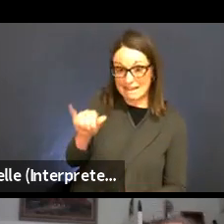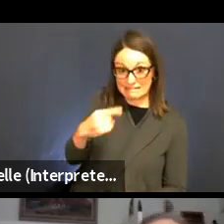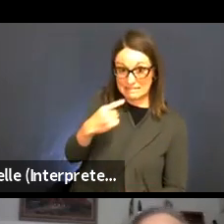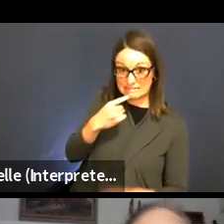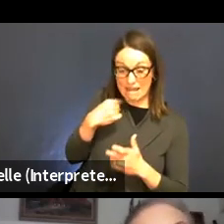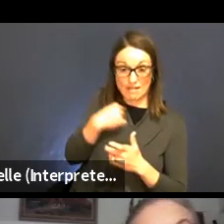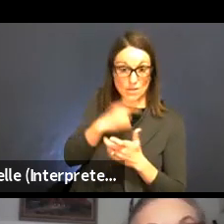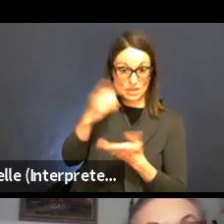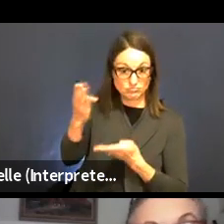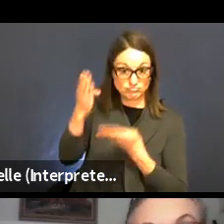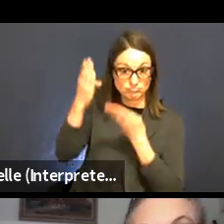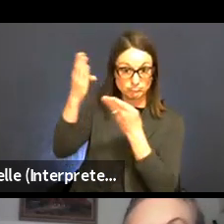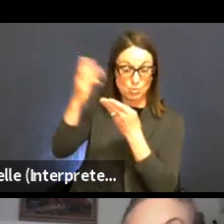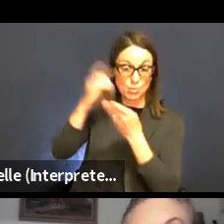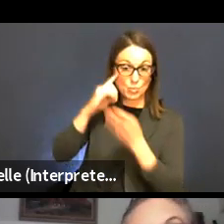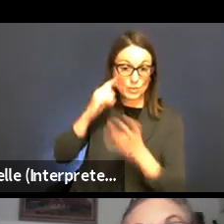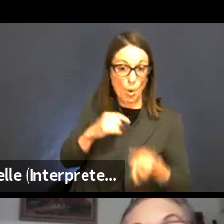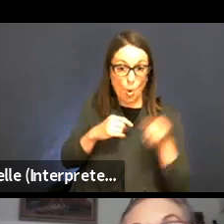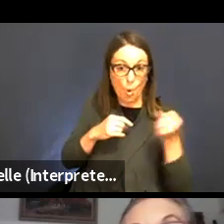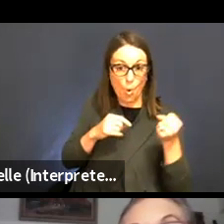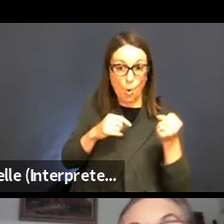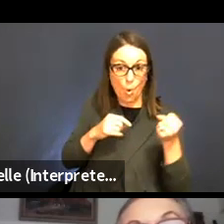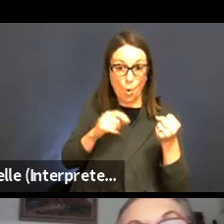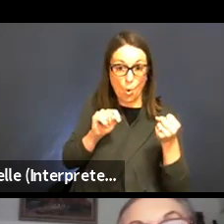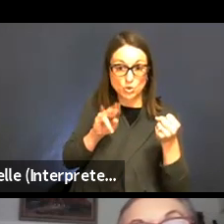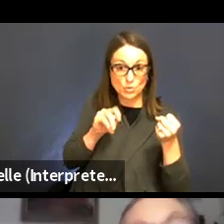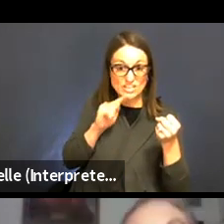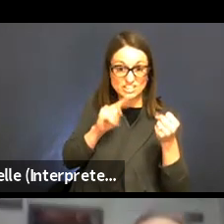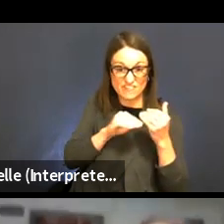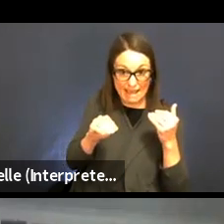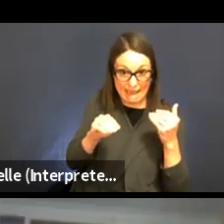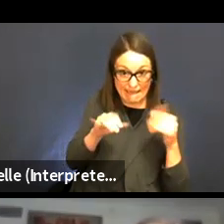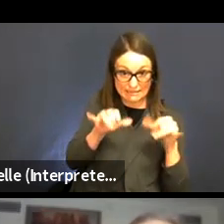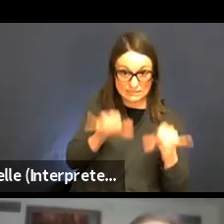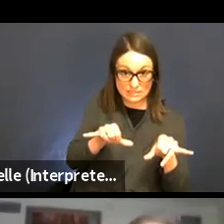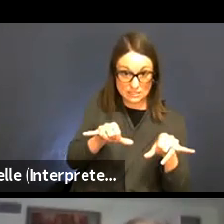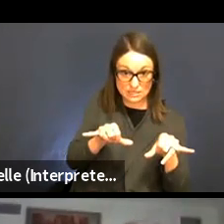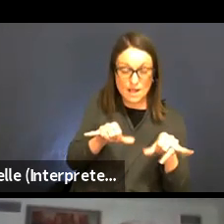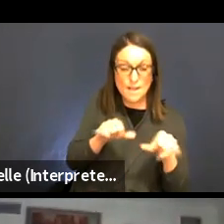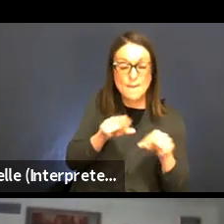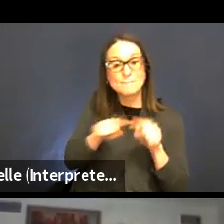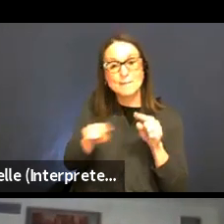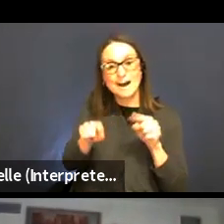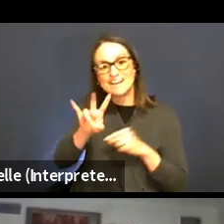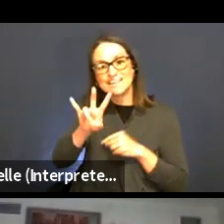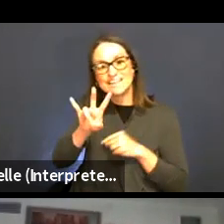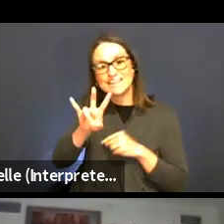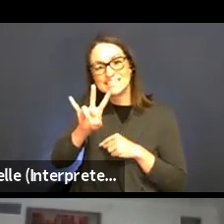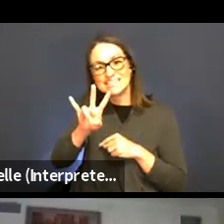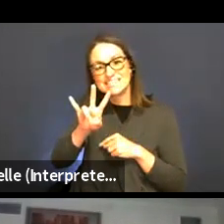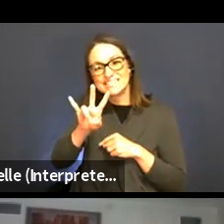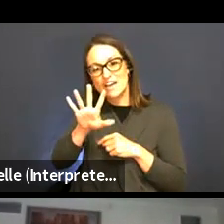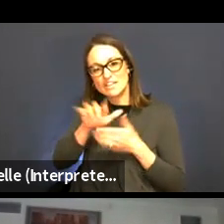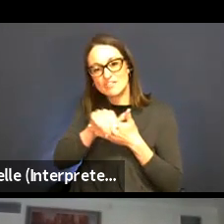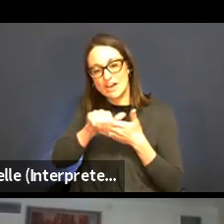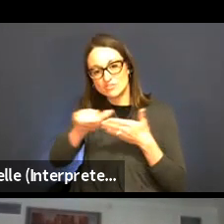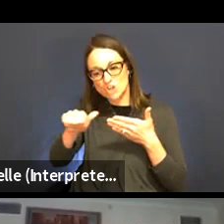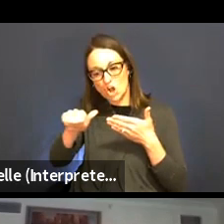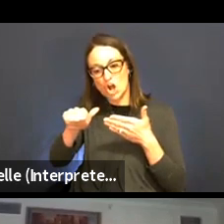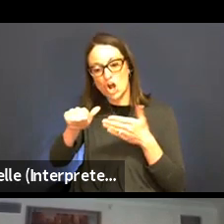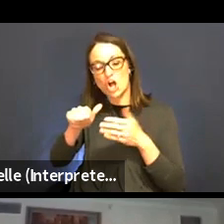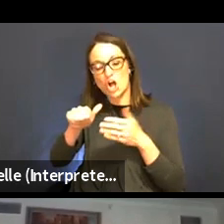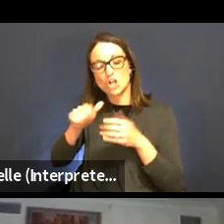hold tuition flat, but make a $75 per year increases in